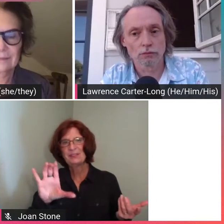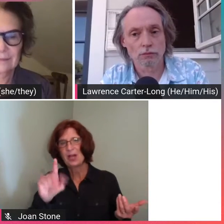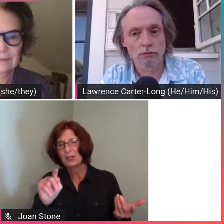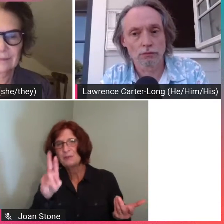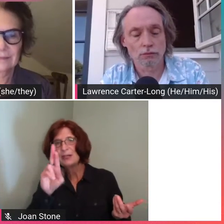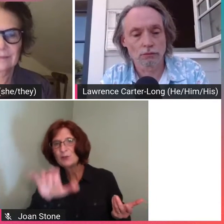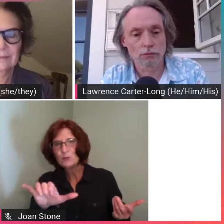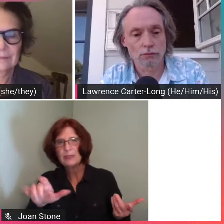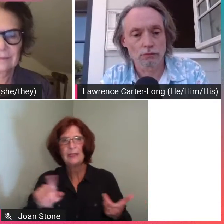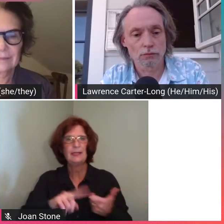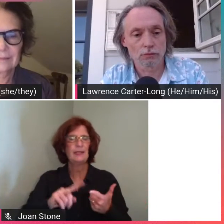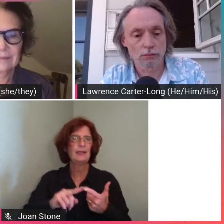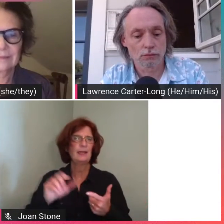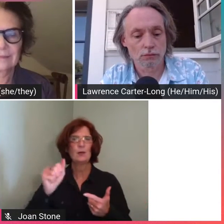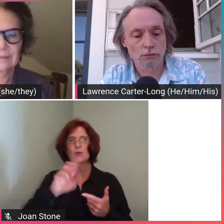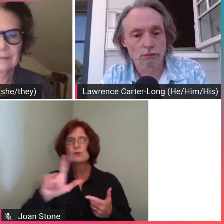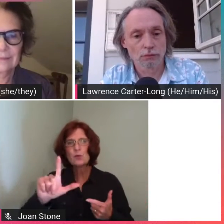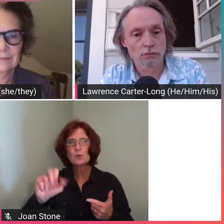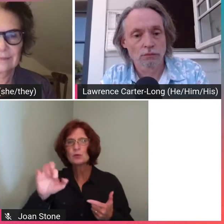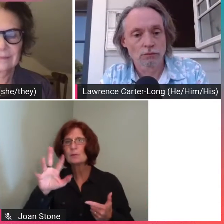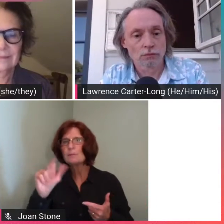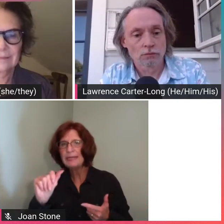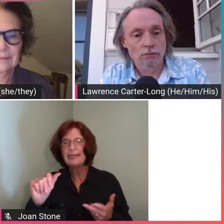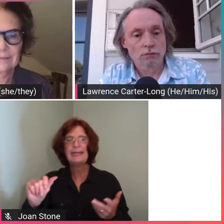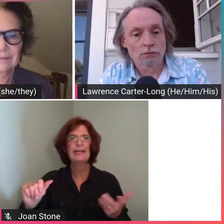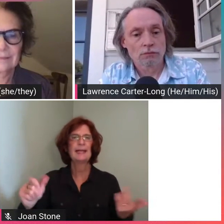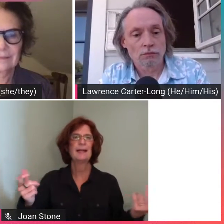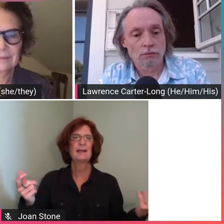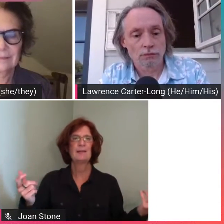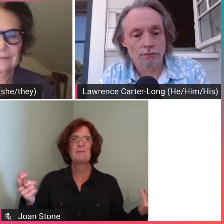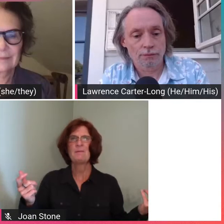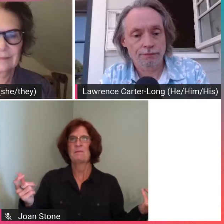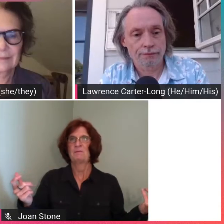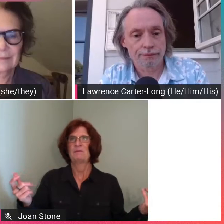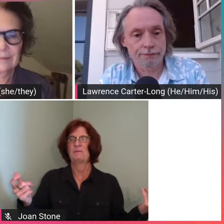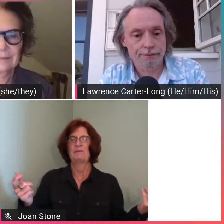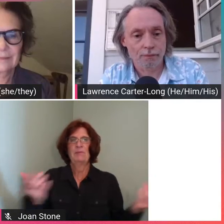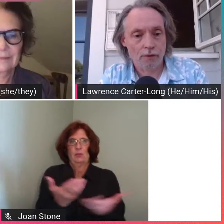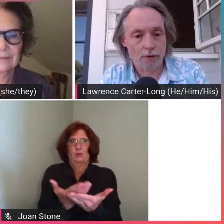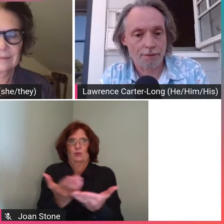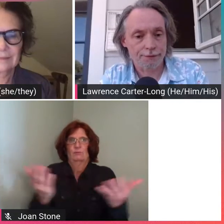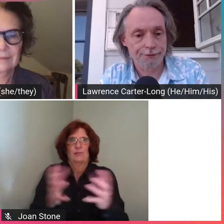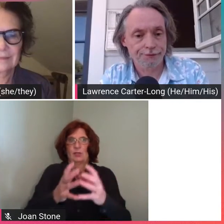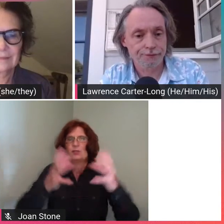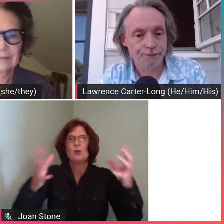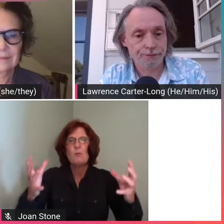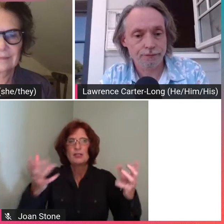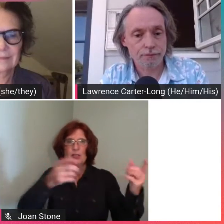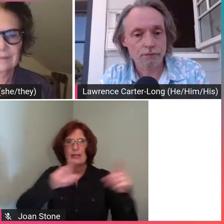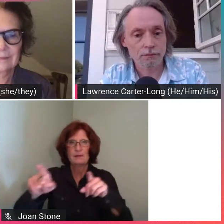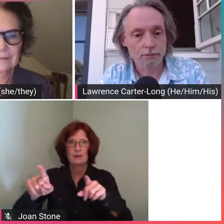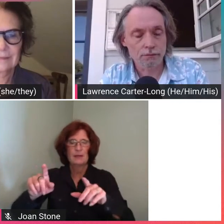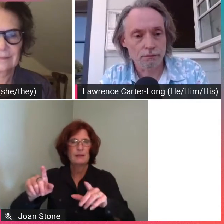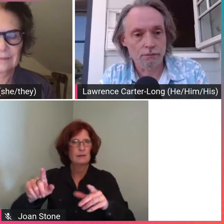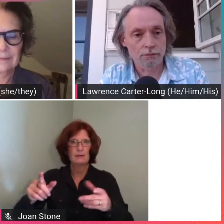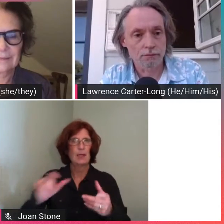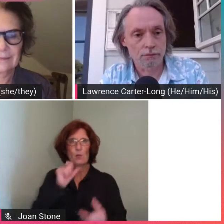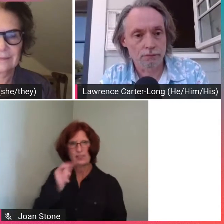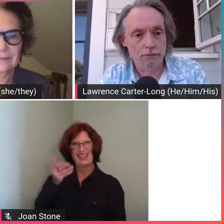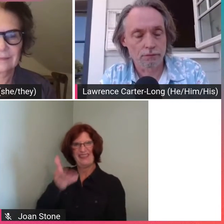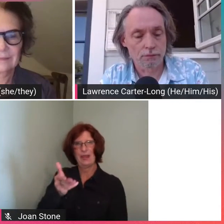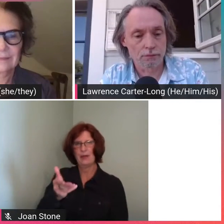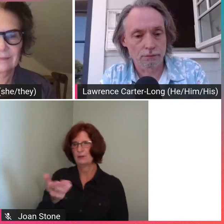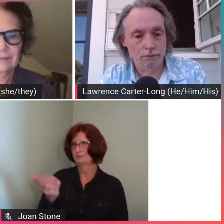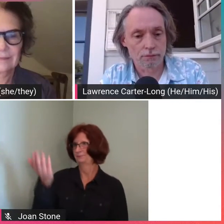social media, web series. There's so much going on now that just did not exist at all.